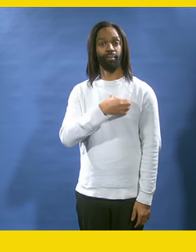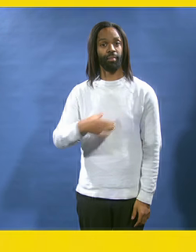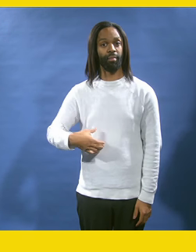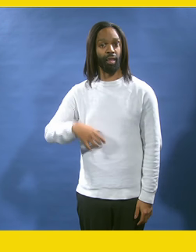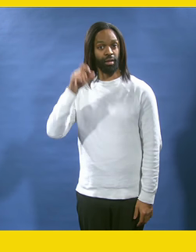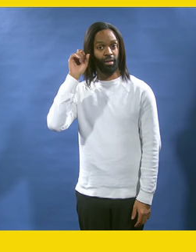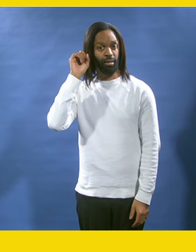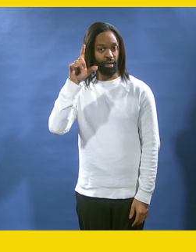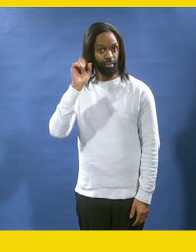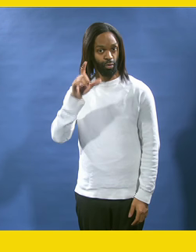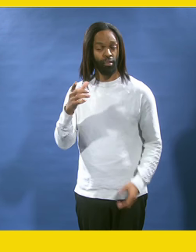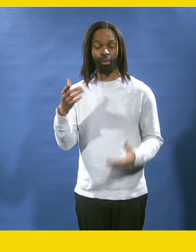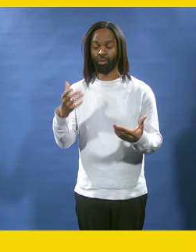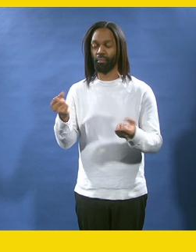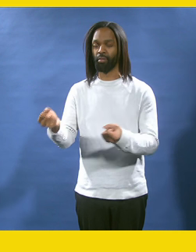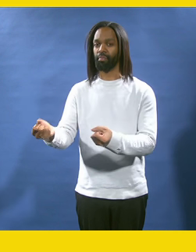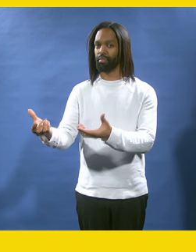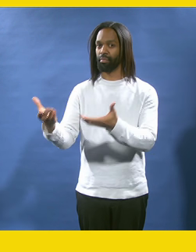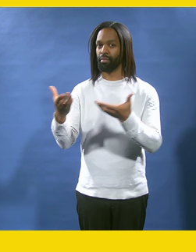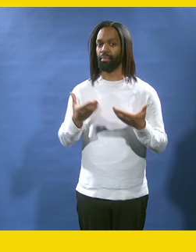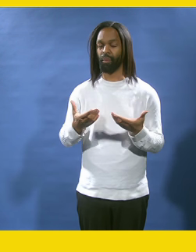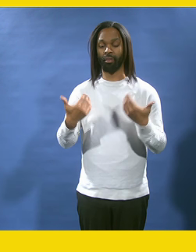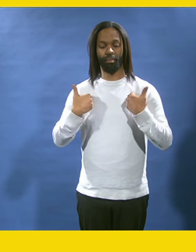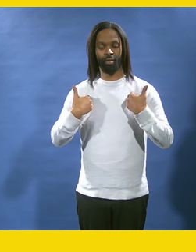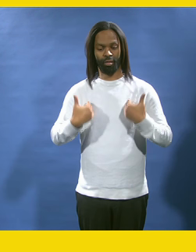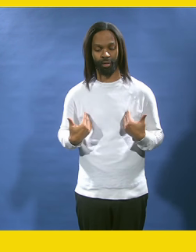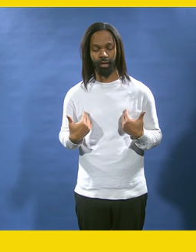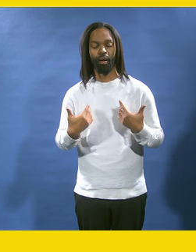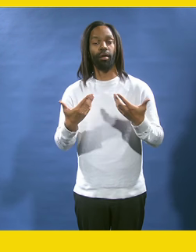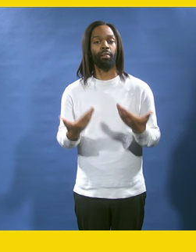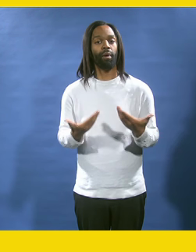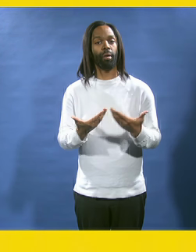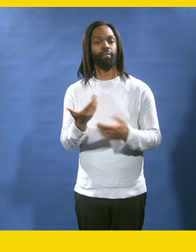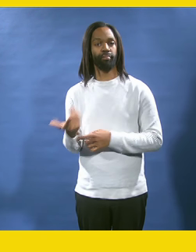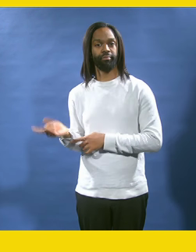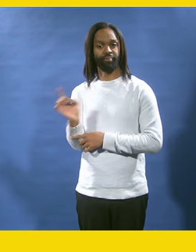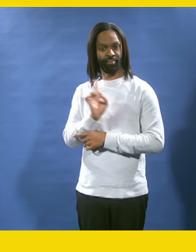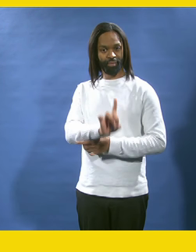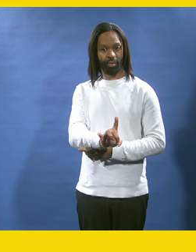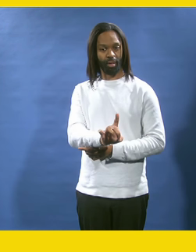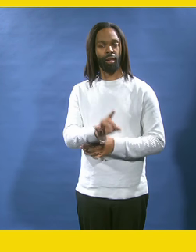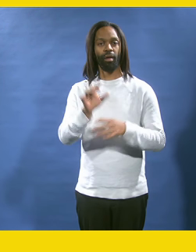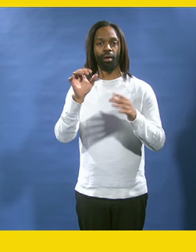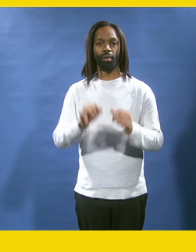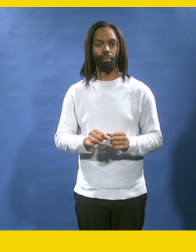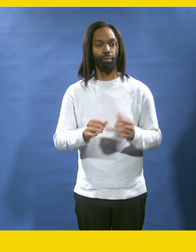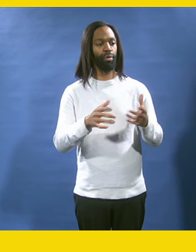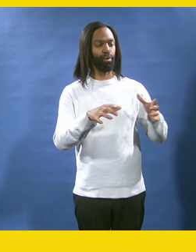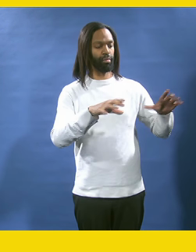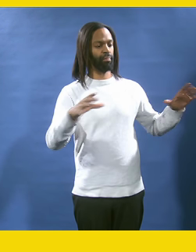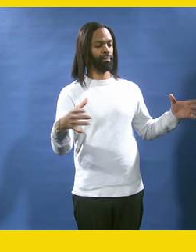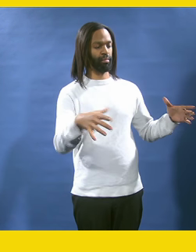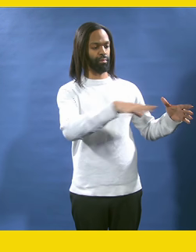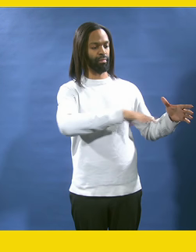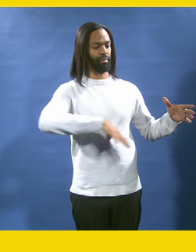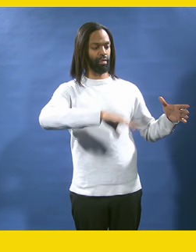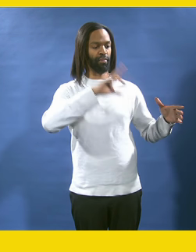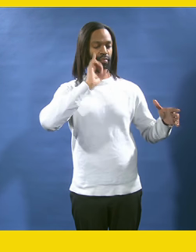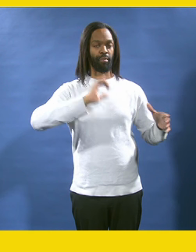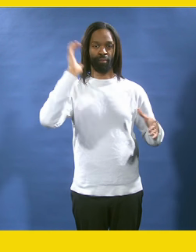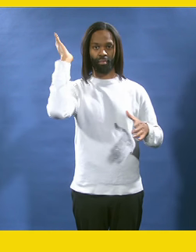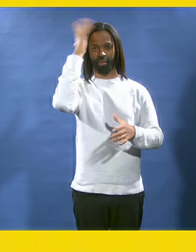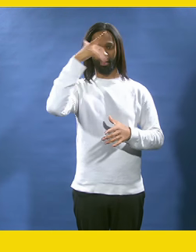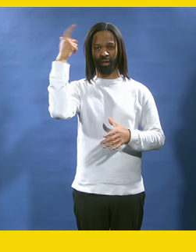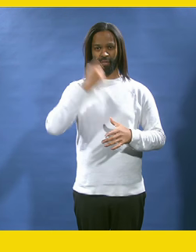the plight of Afghan women and the ongoing crisis in Afghanistan. Under the Taliban's oppressive rule